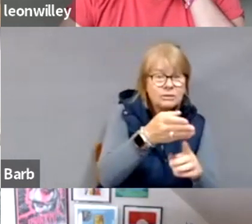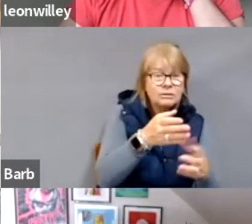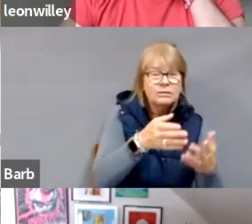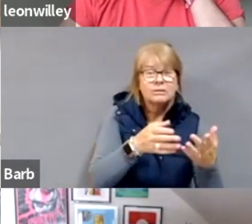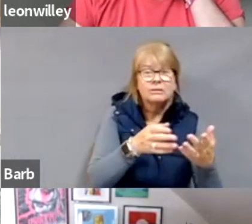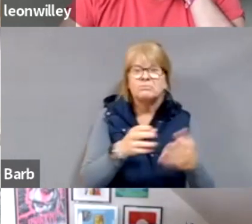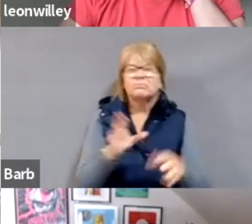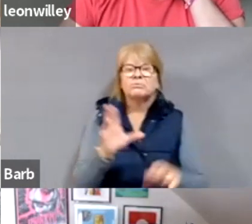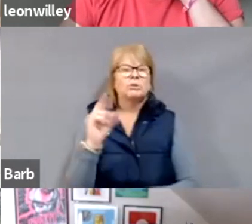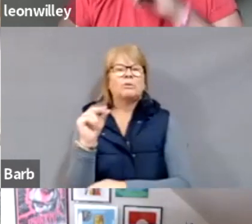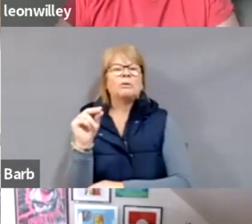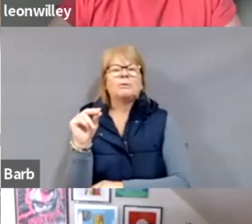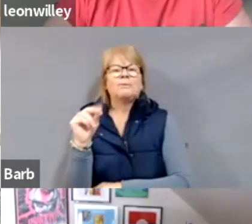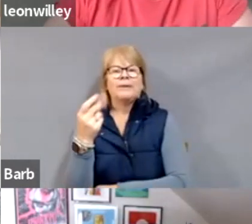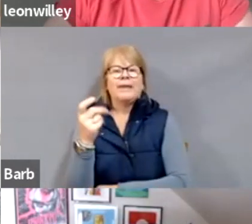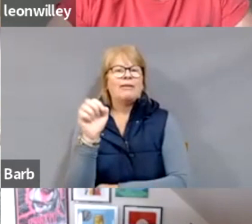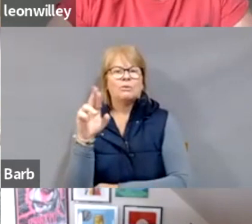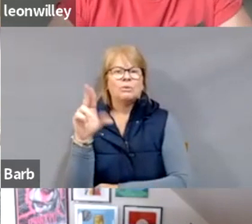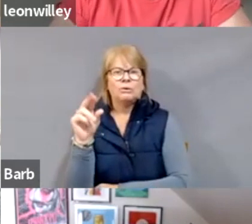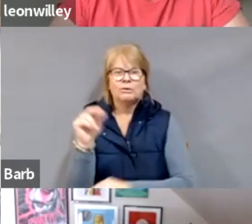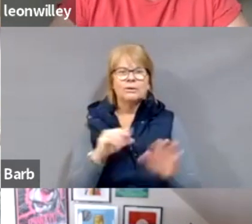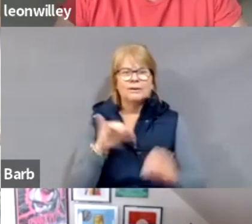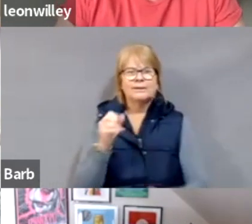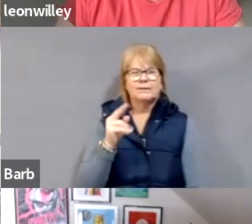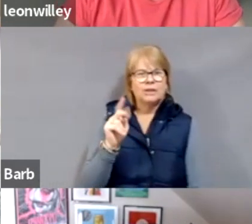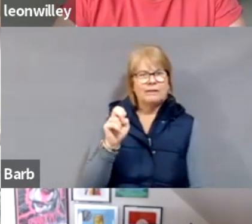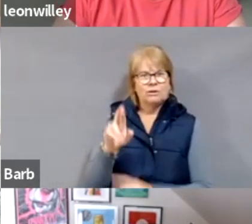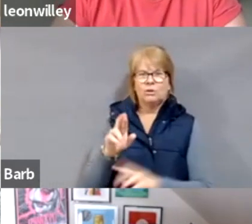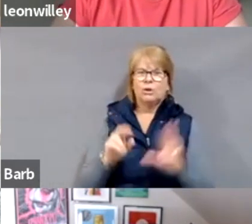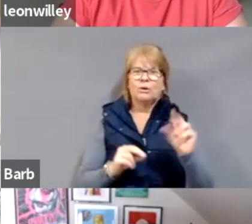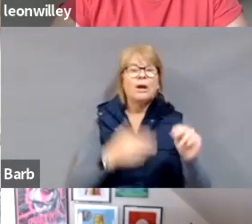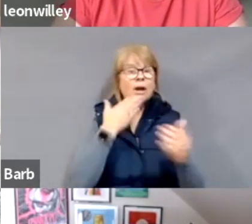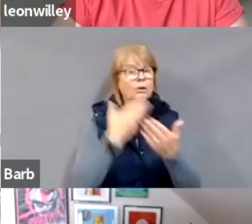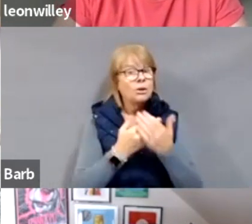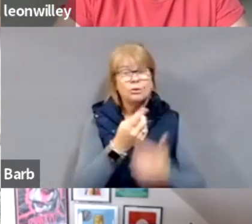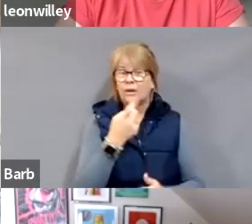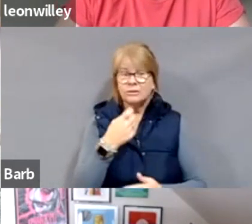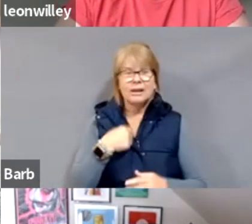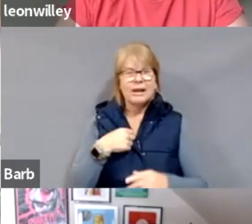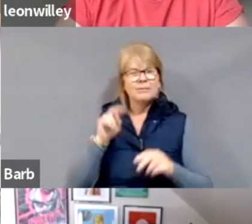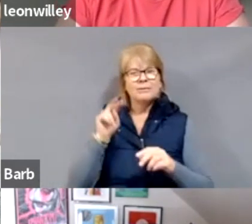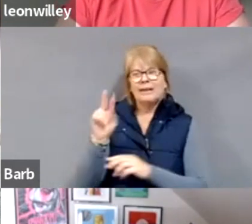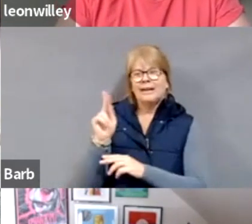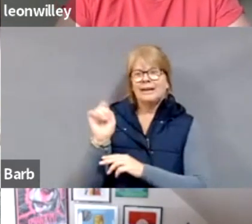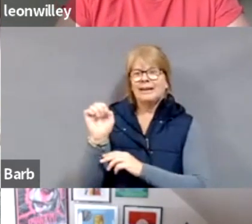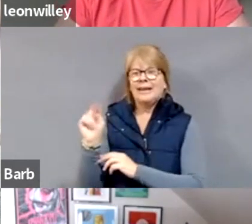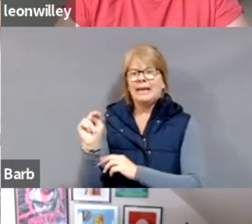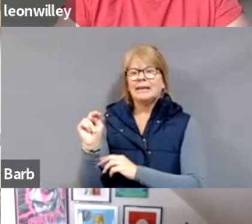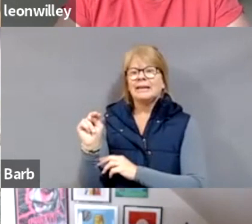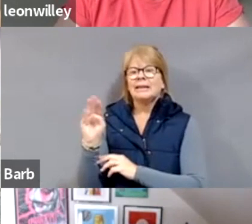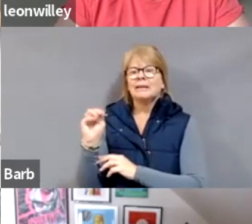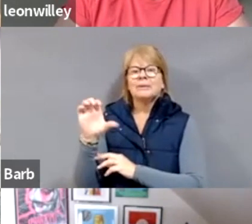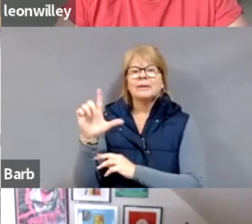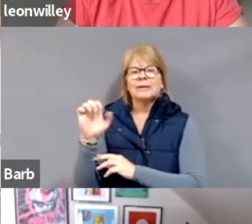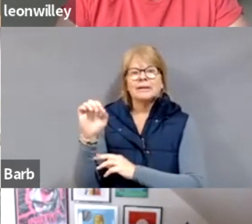mean, to do something. Is there any Never too late. It's a great question. I'm looking at Ken McLeod. Ken, you're running a